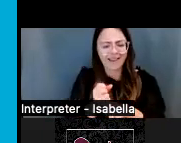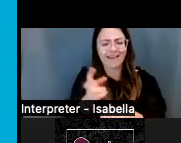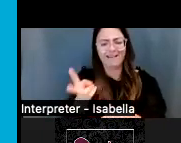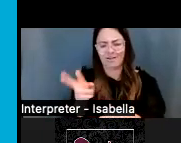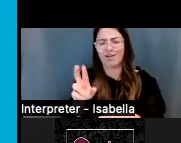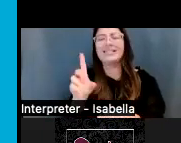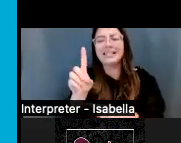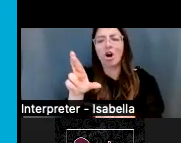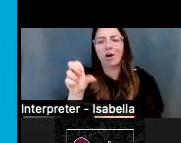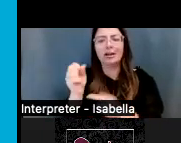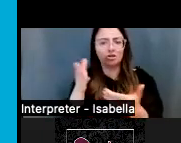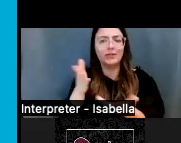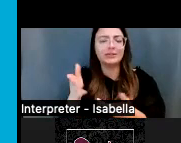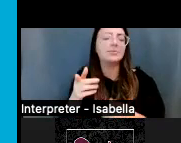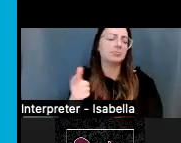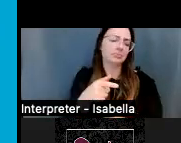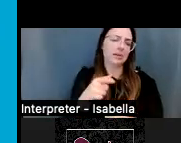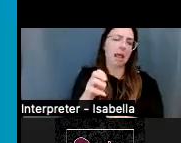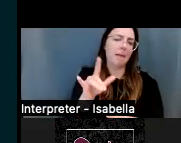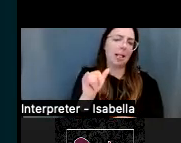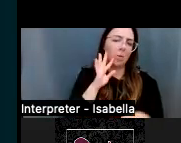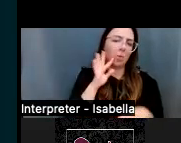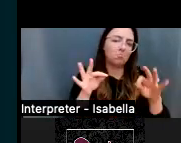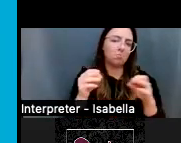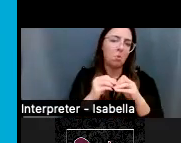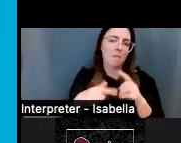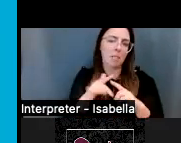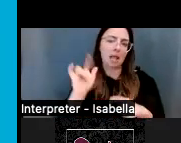talk more about that in her portion of the presentation.